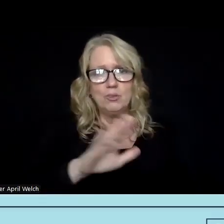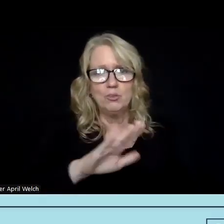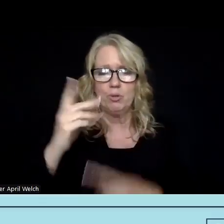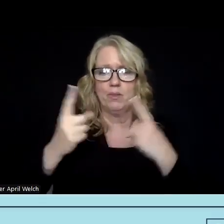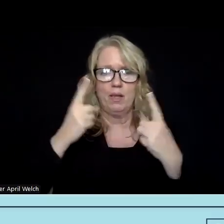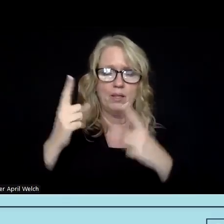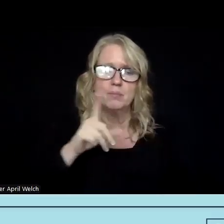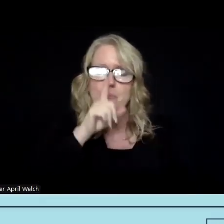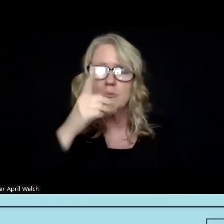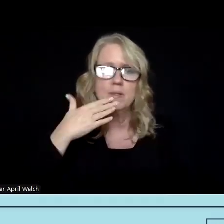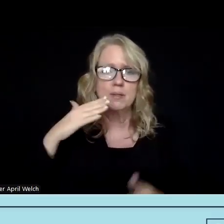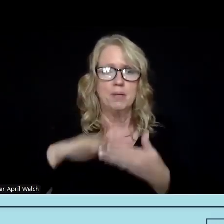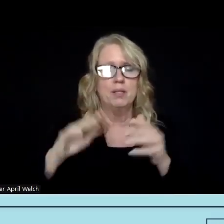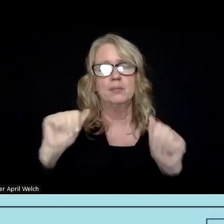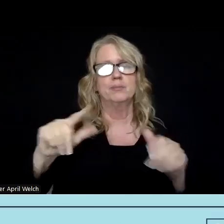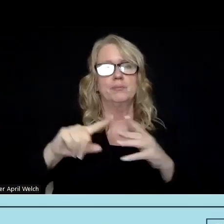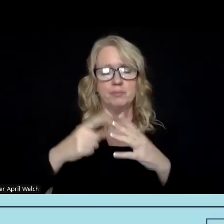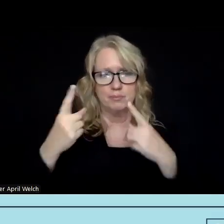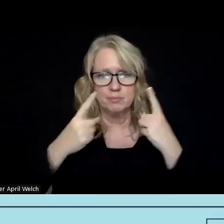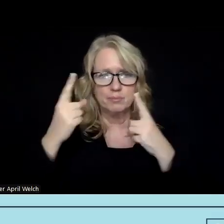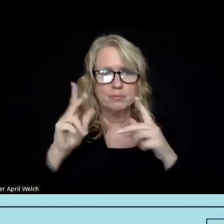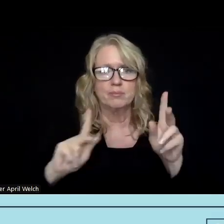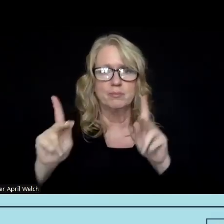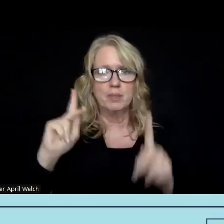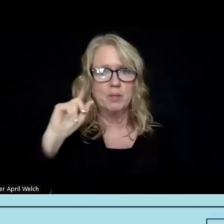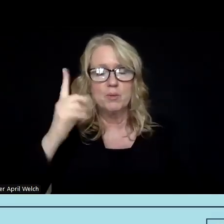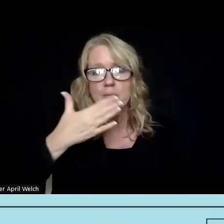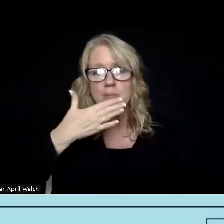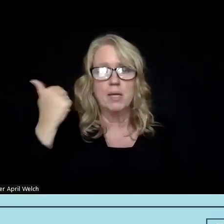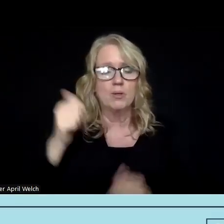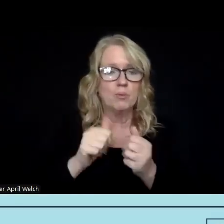be really bad. And you start to question, maybe people would be better off without me,